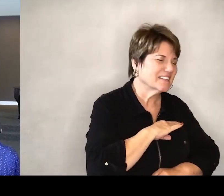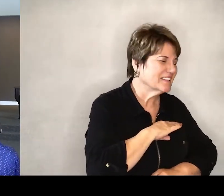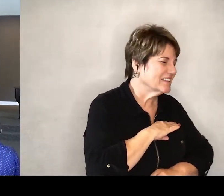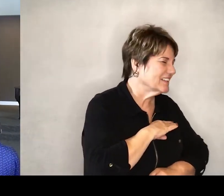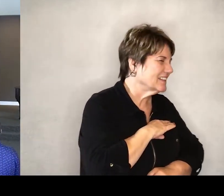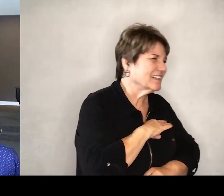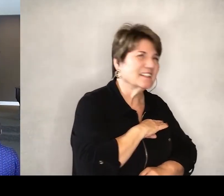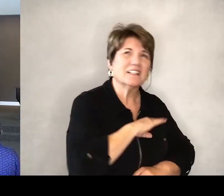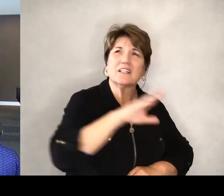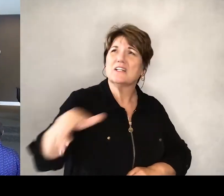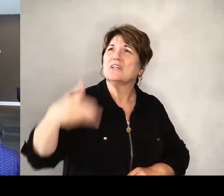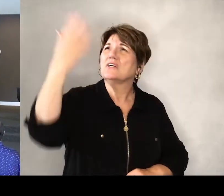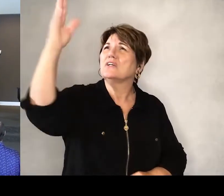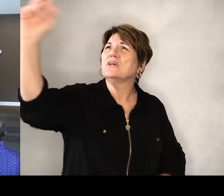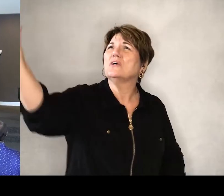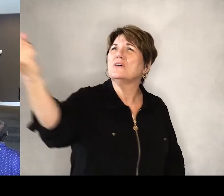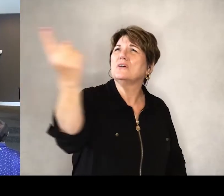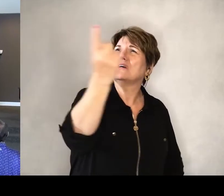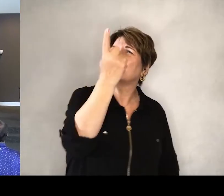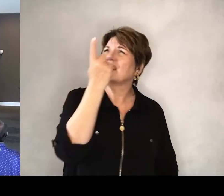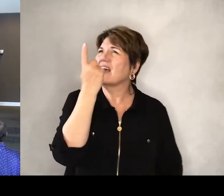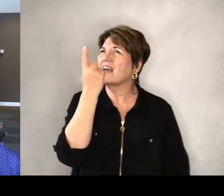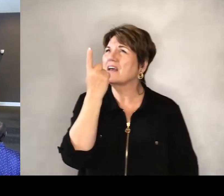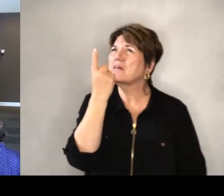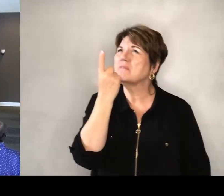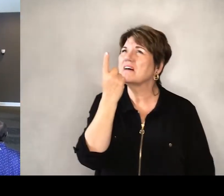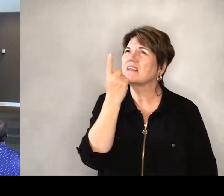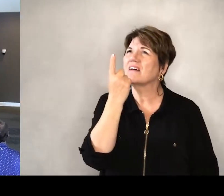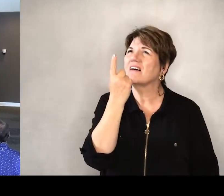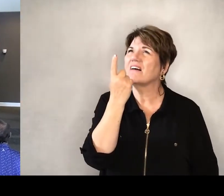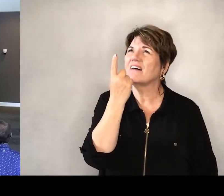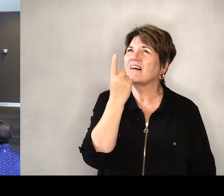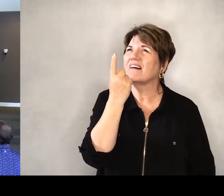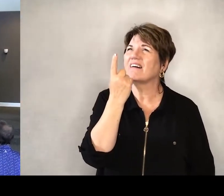Then you came along